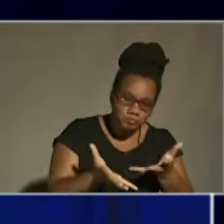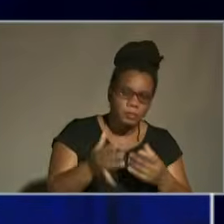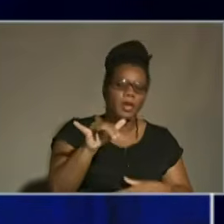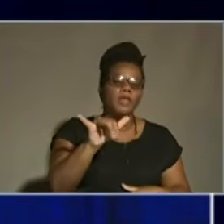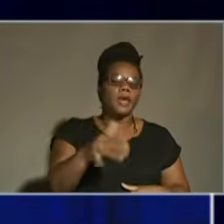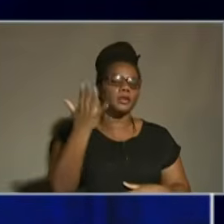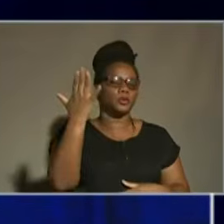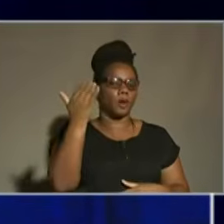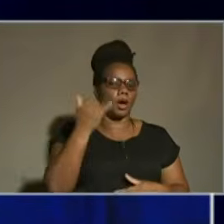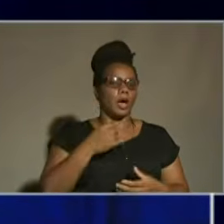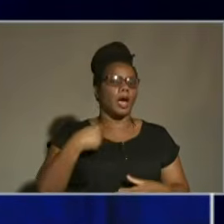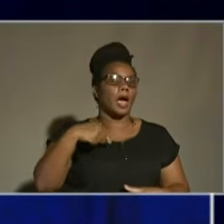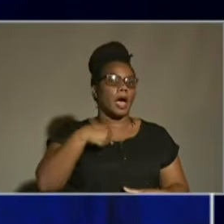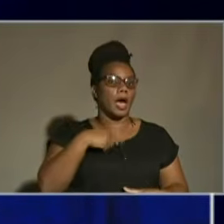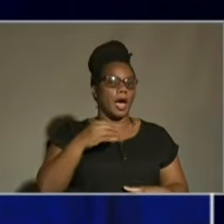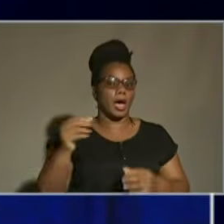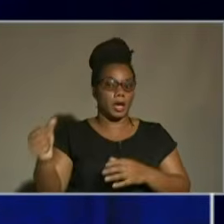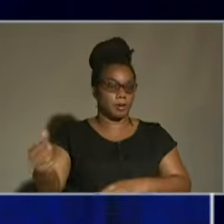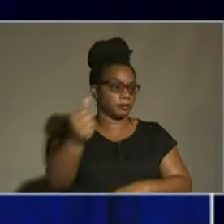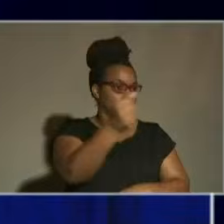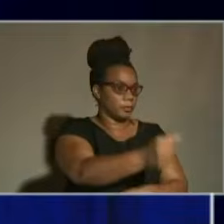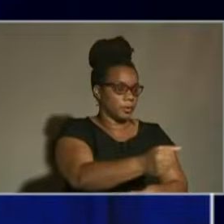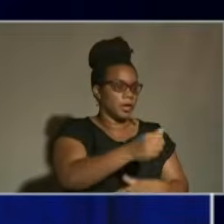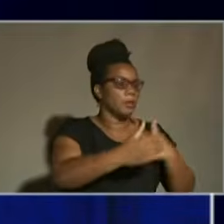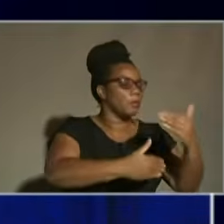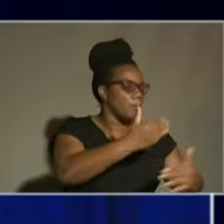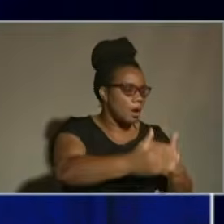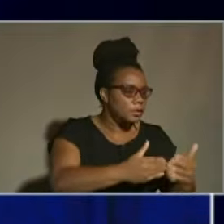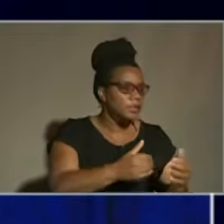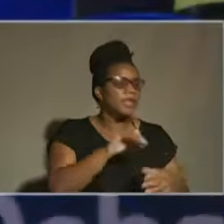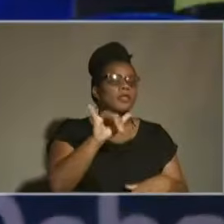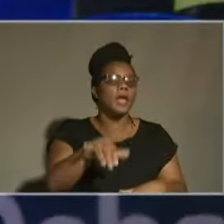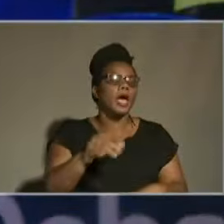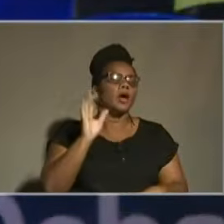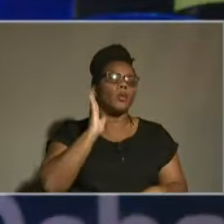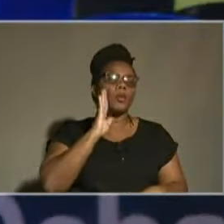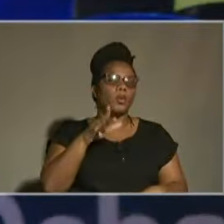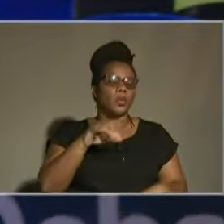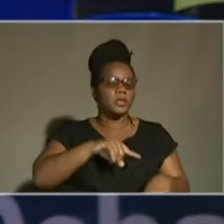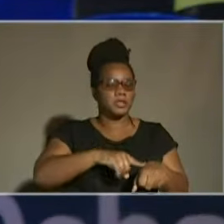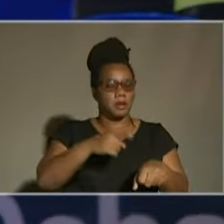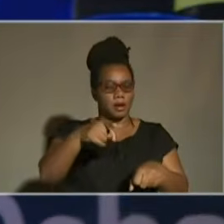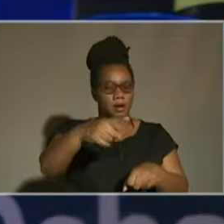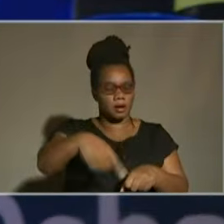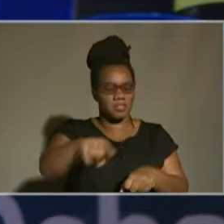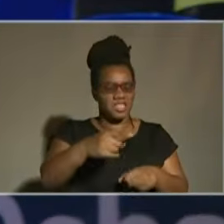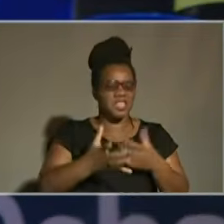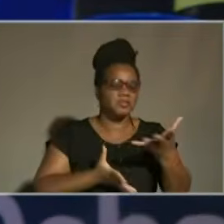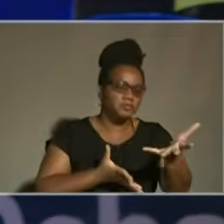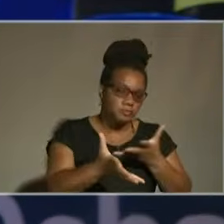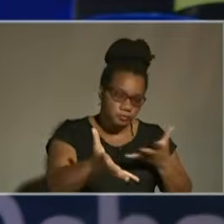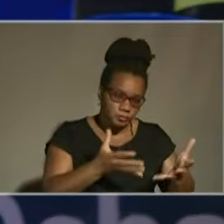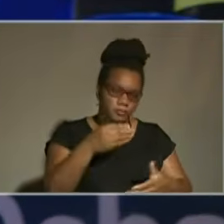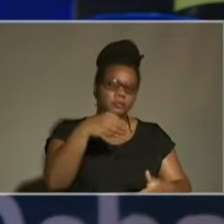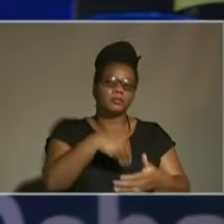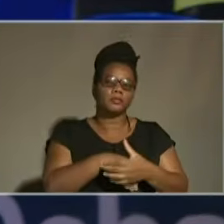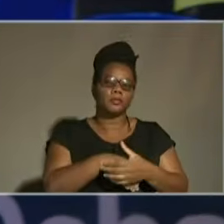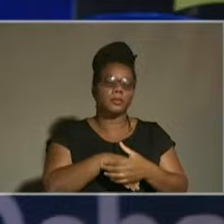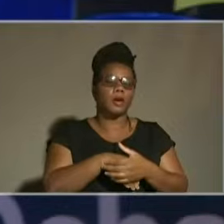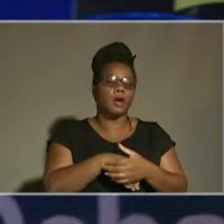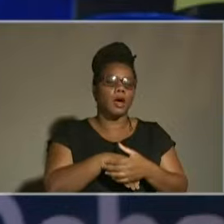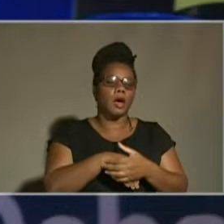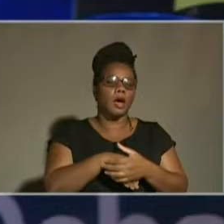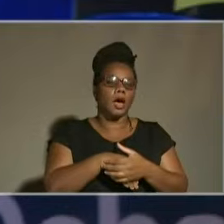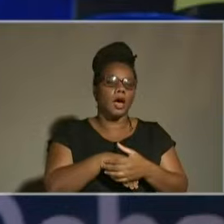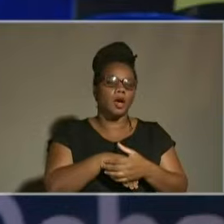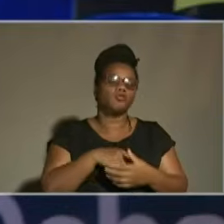is why I put in place a process that would begin these consultations in a practical